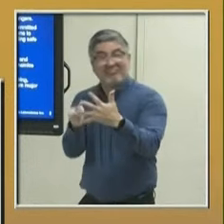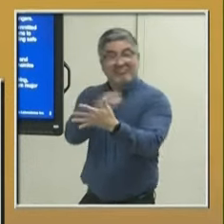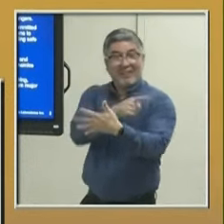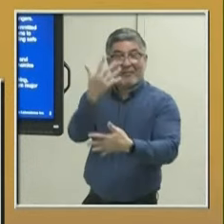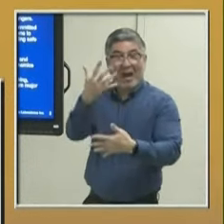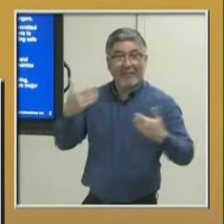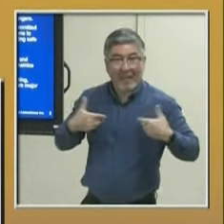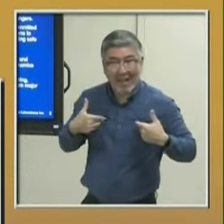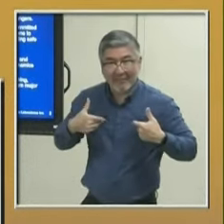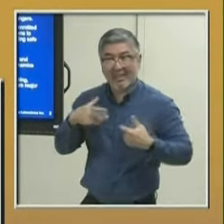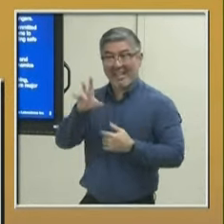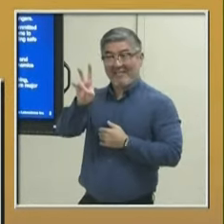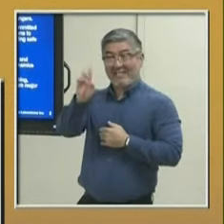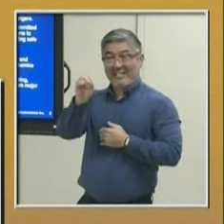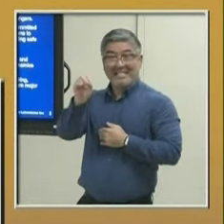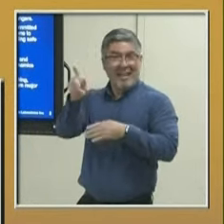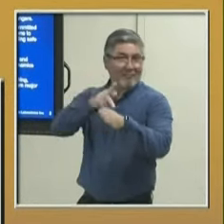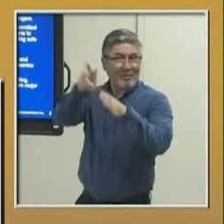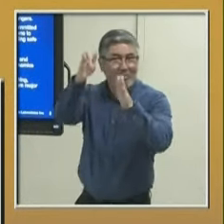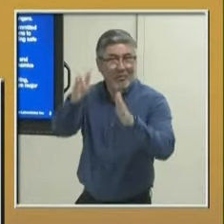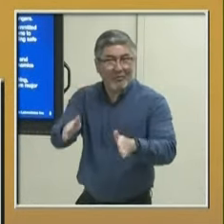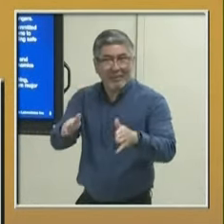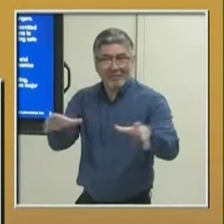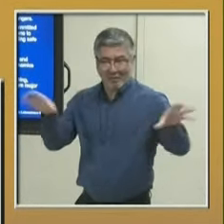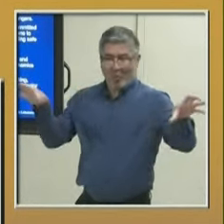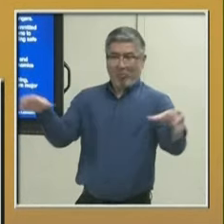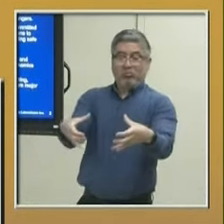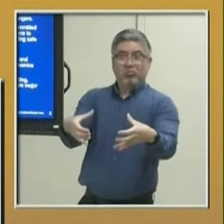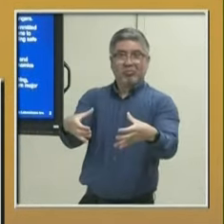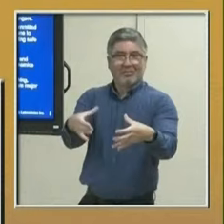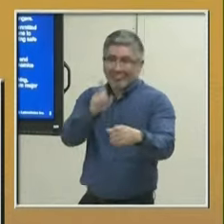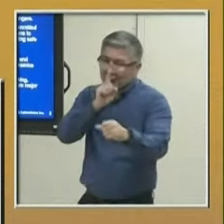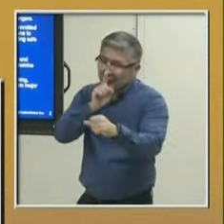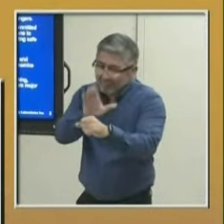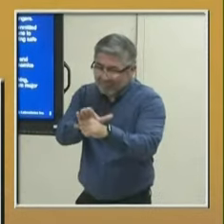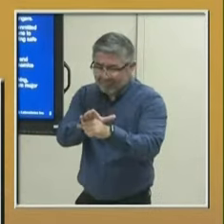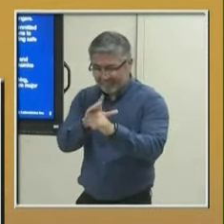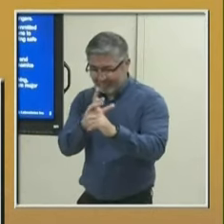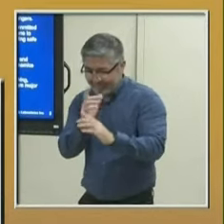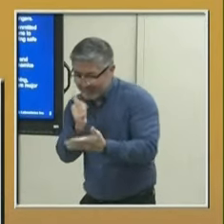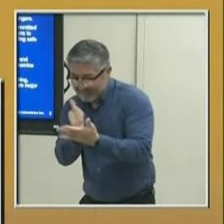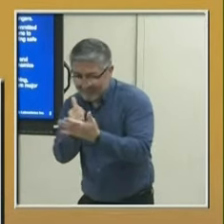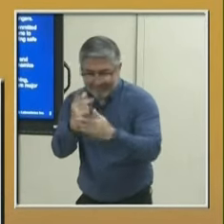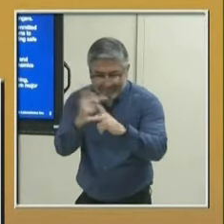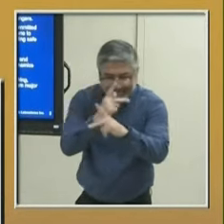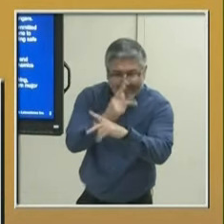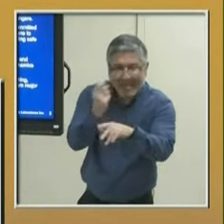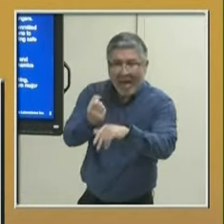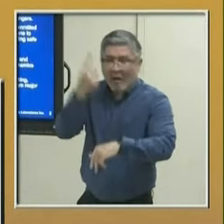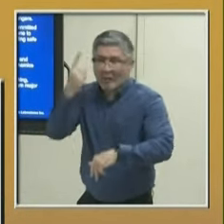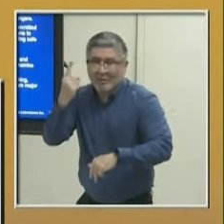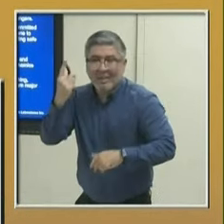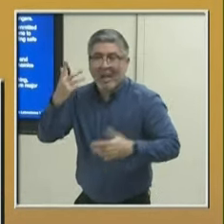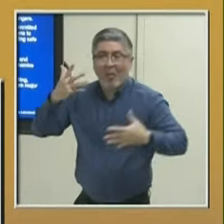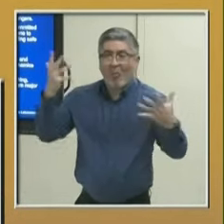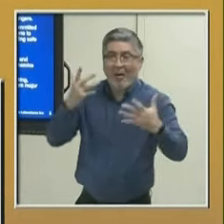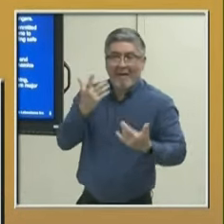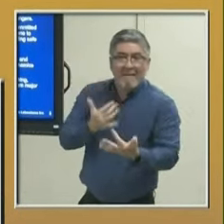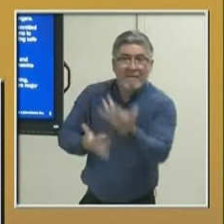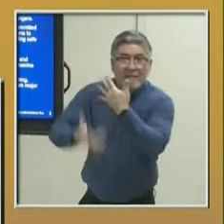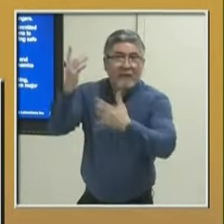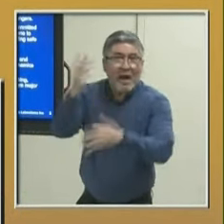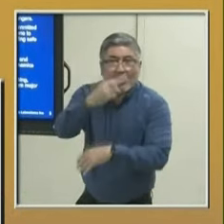70 professionals, and we're dedicated to understanding the world's unresolved fire safety risks and